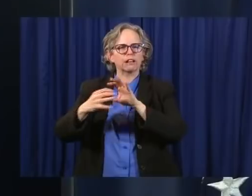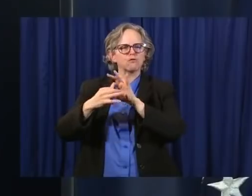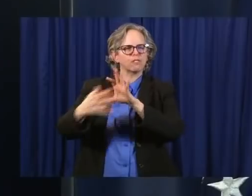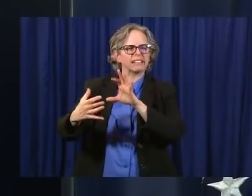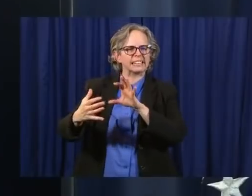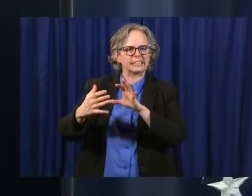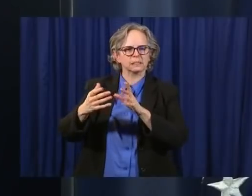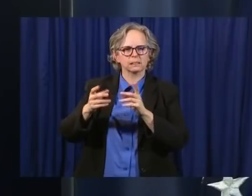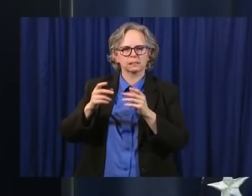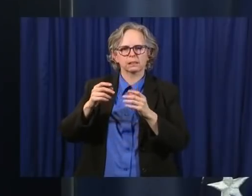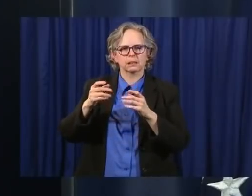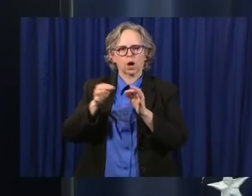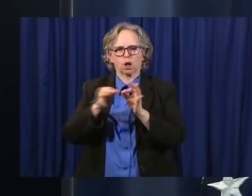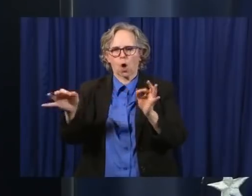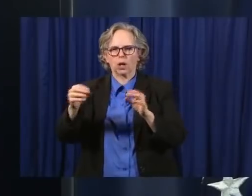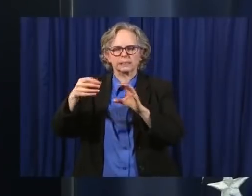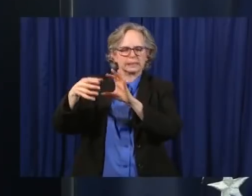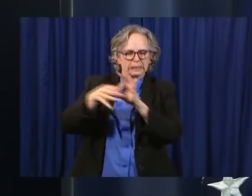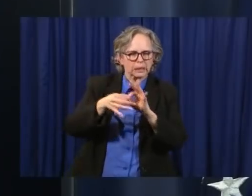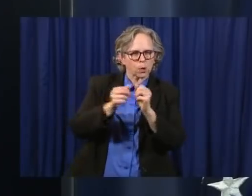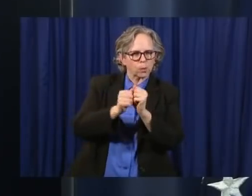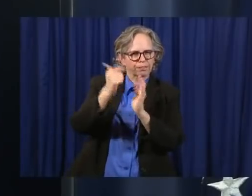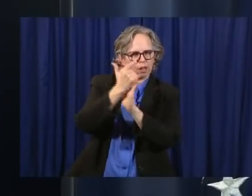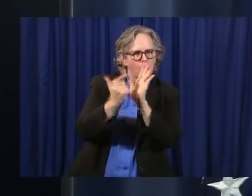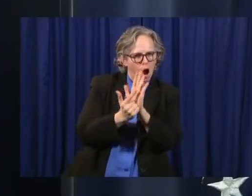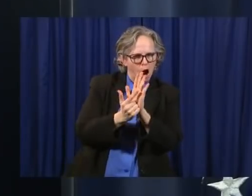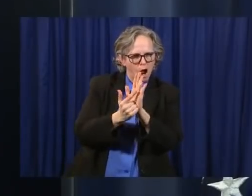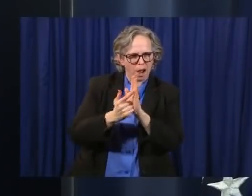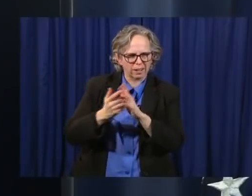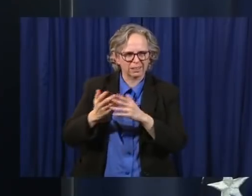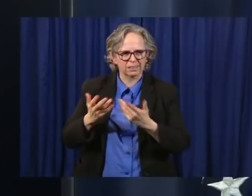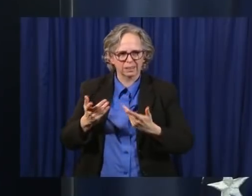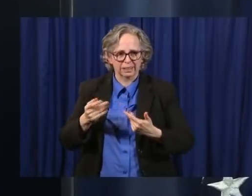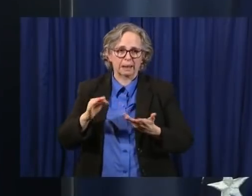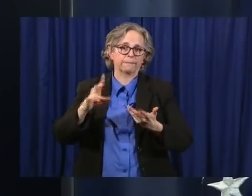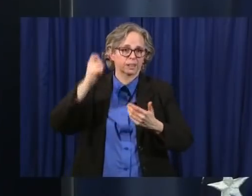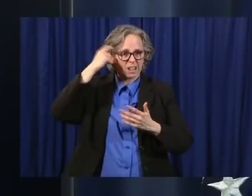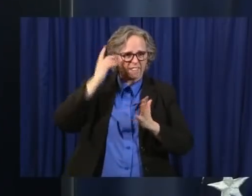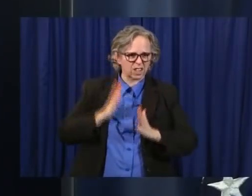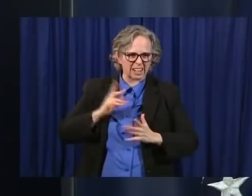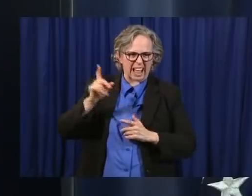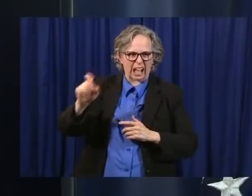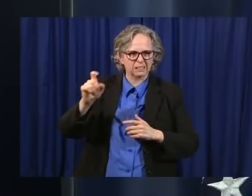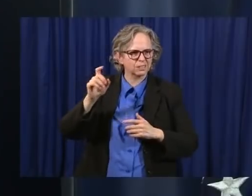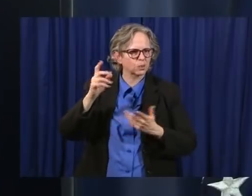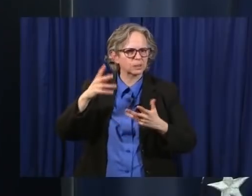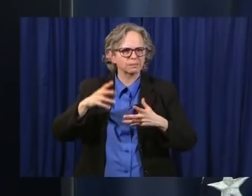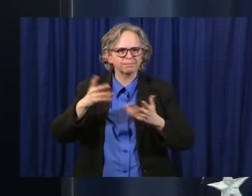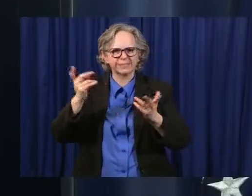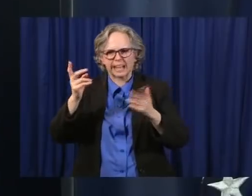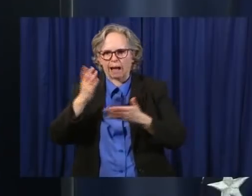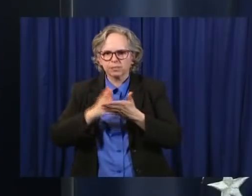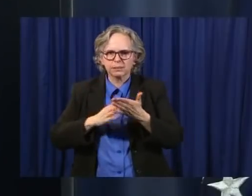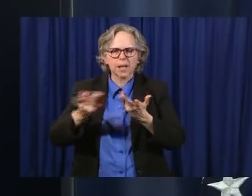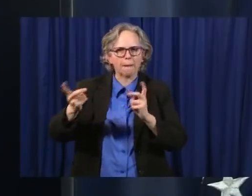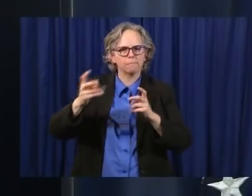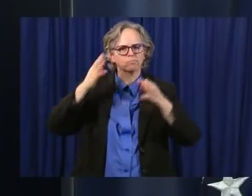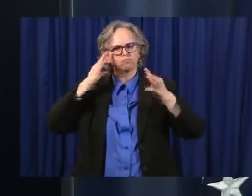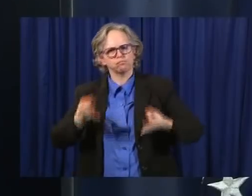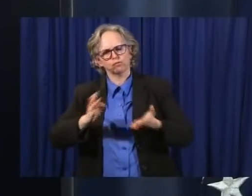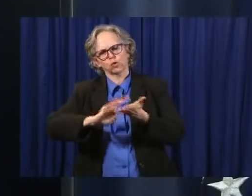yourself have done some commutations, clemencies. All of this tied together, our population has decreased